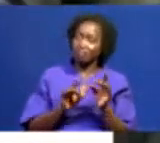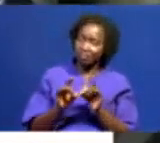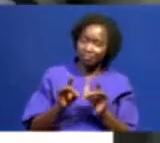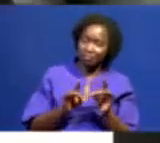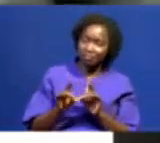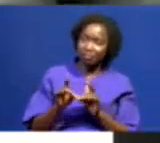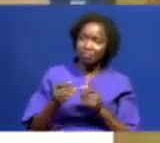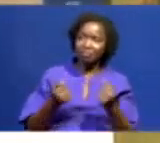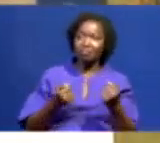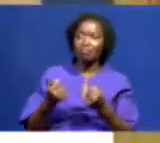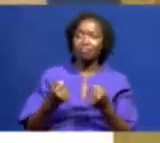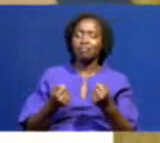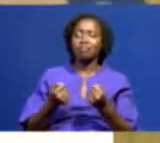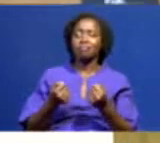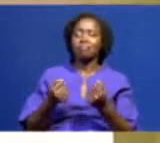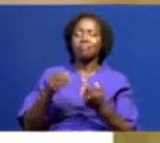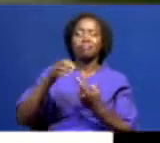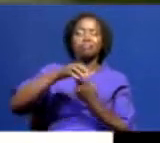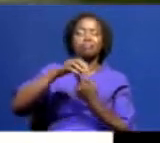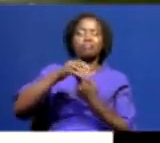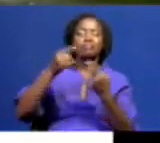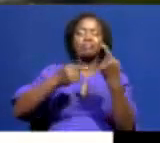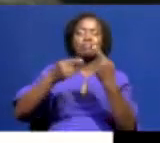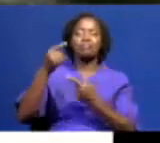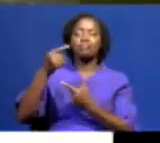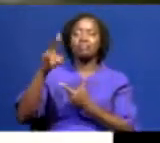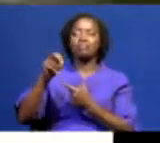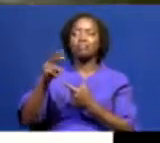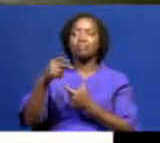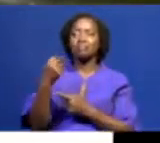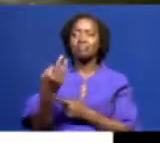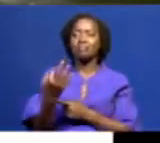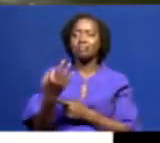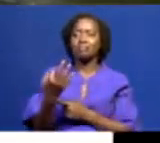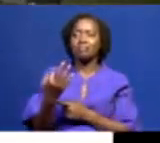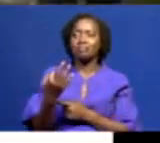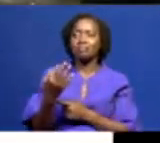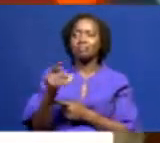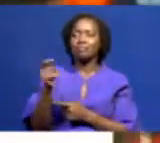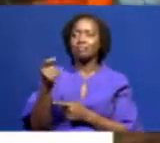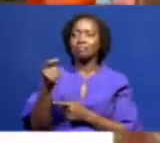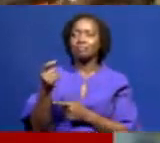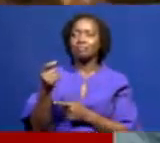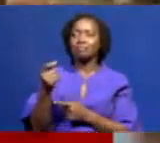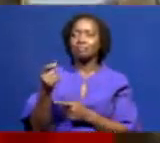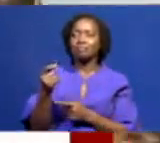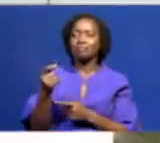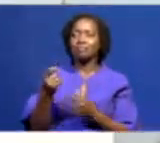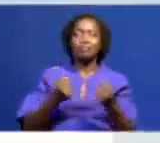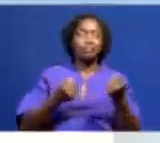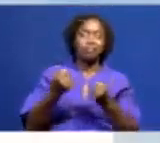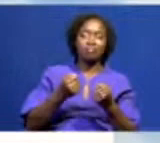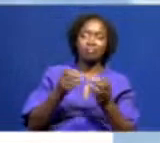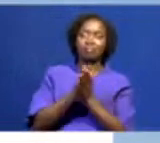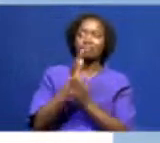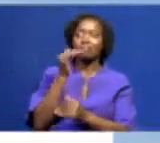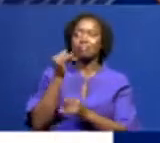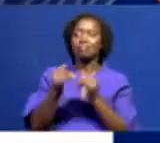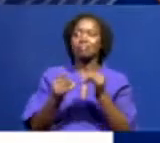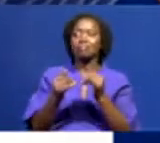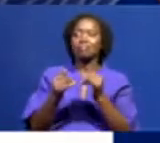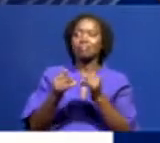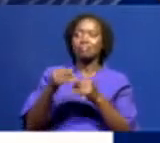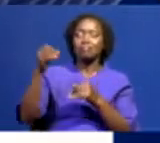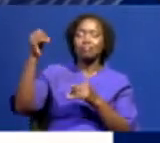the car that the World Rally Champion and winner of the 2023 Safari Rally Kenya, Sebastian Ogier, drove to the finish is